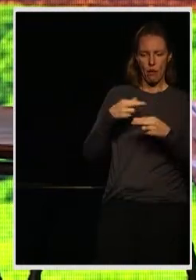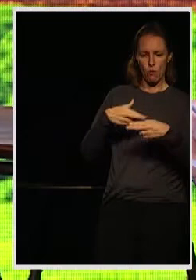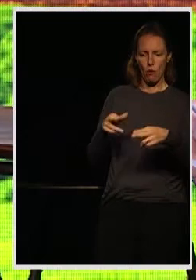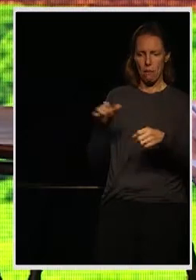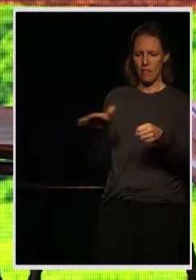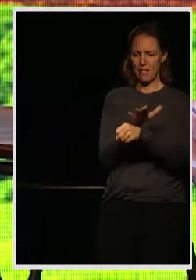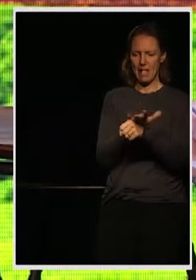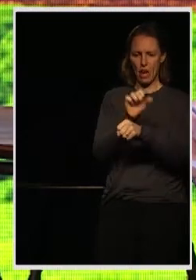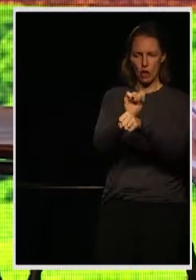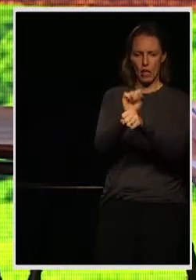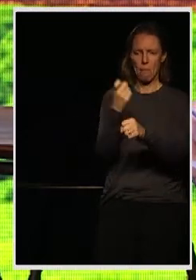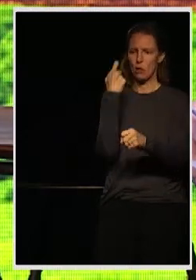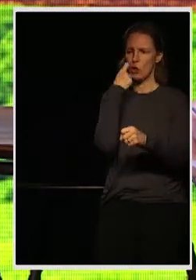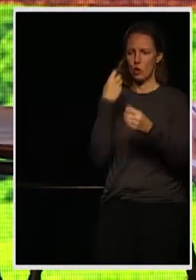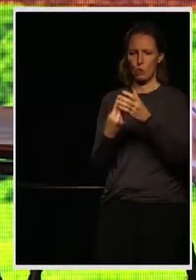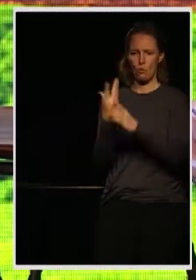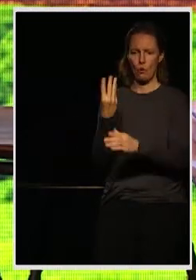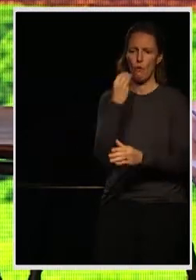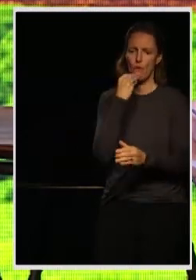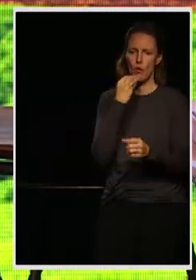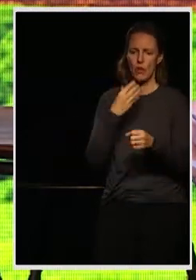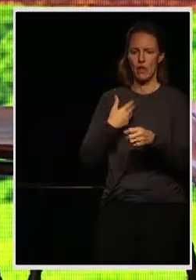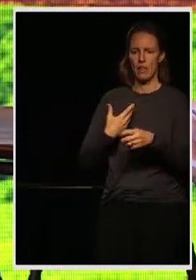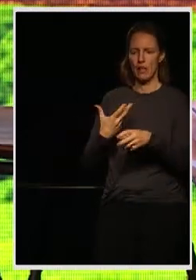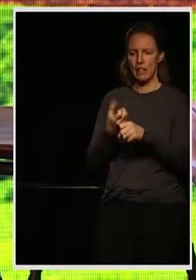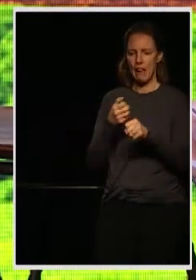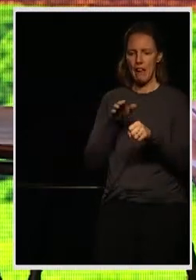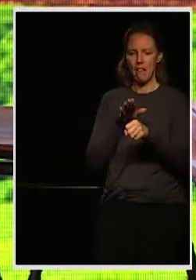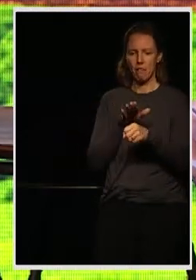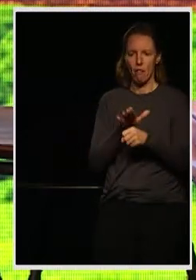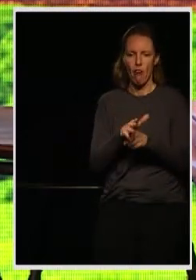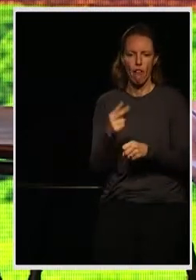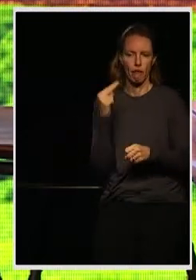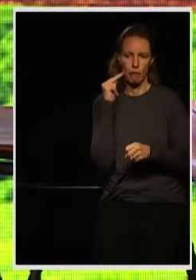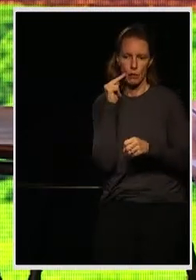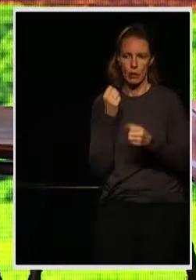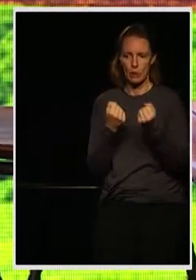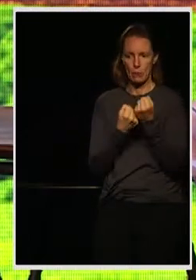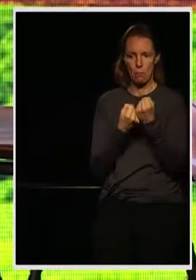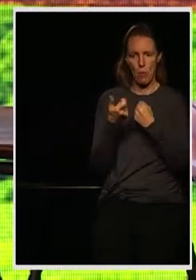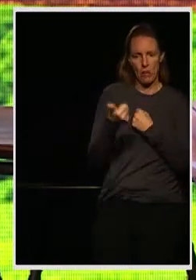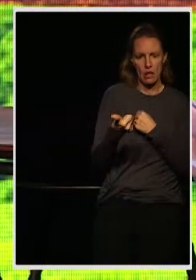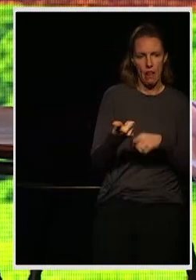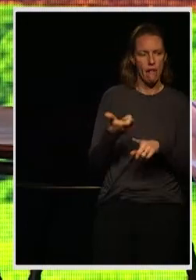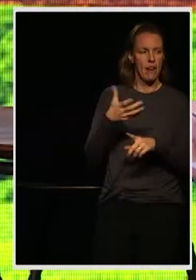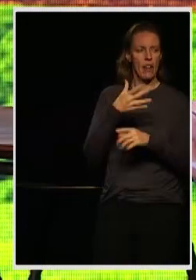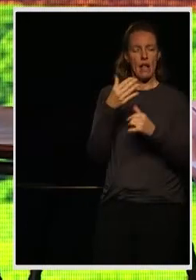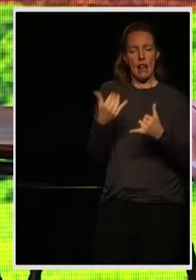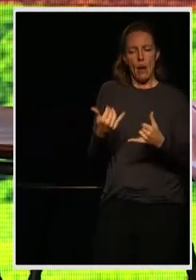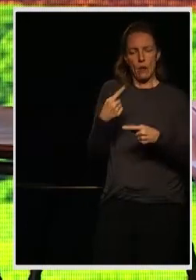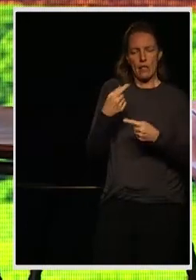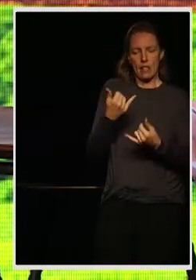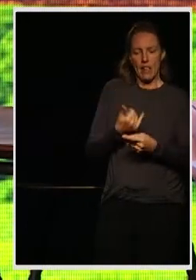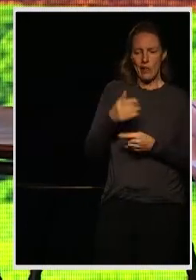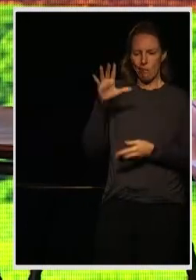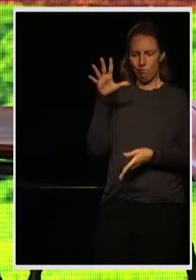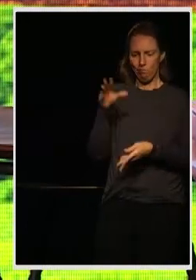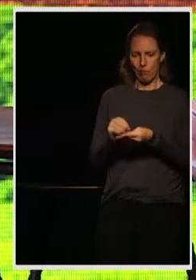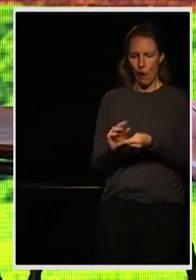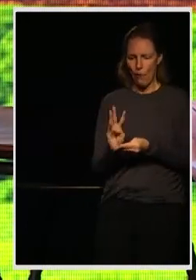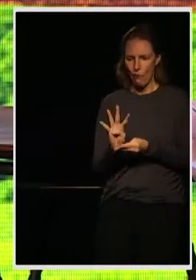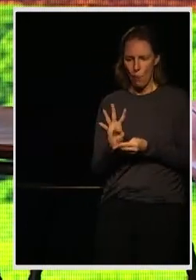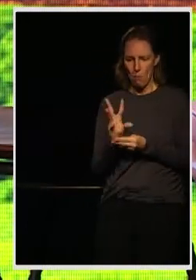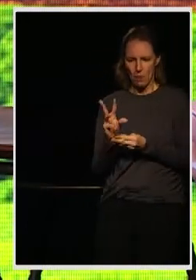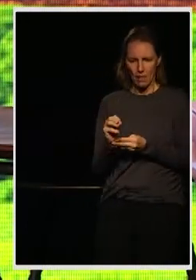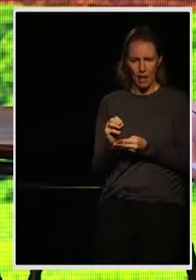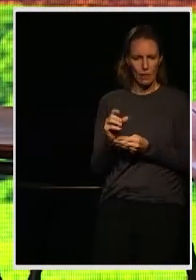entire job was just to grow food to get enough nutrition to support yourself. And today that number is down to only 4%. So